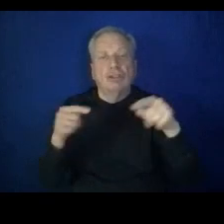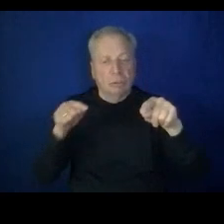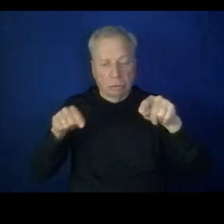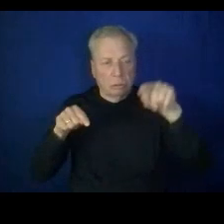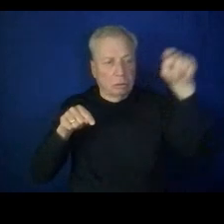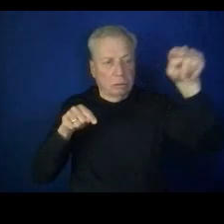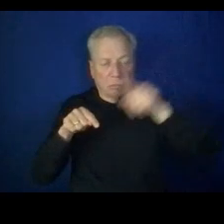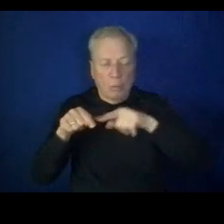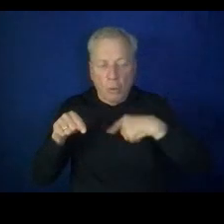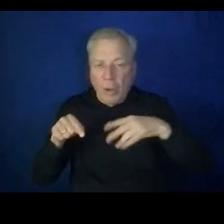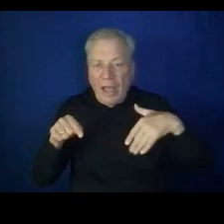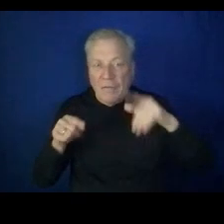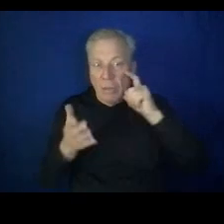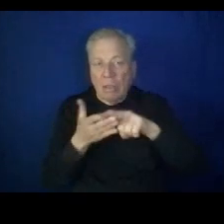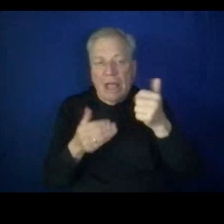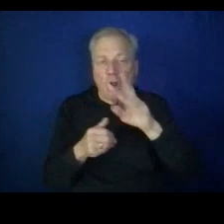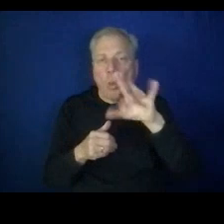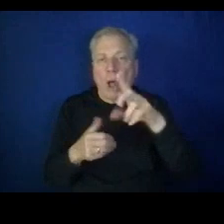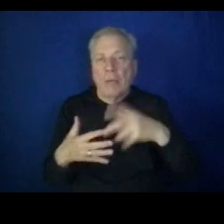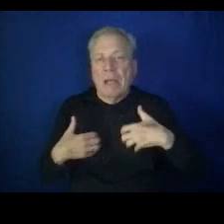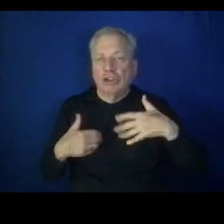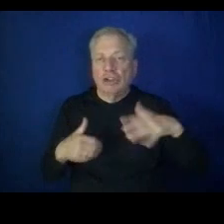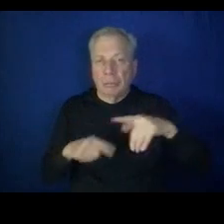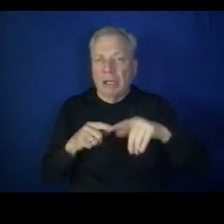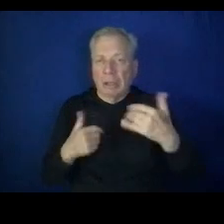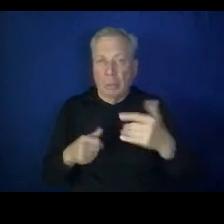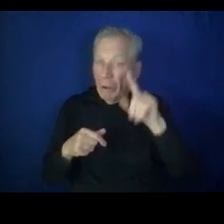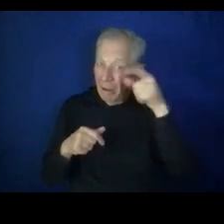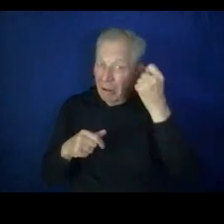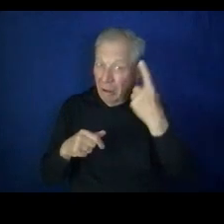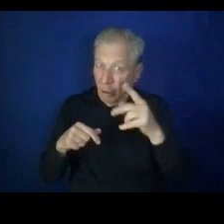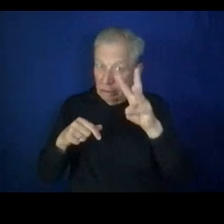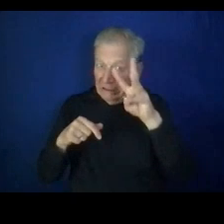any wild bears yet, but again, we're only 60 miles apart now.